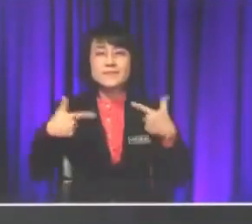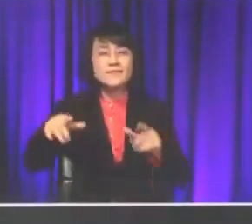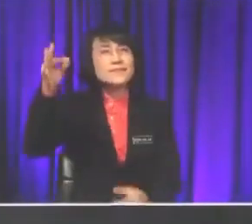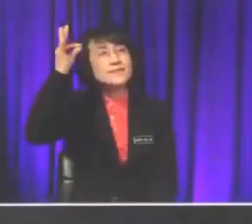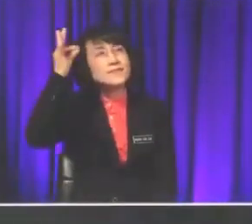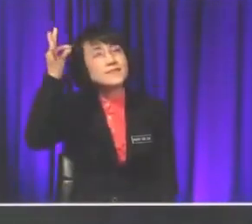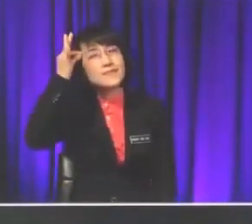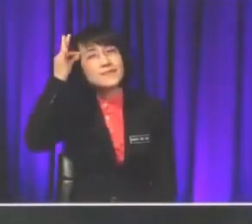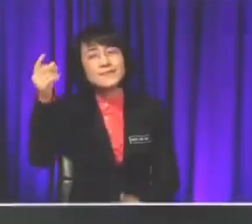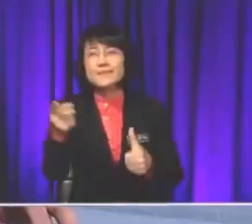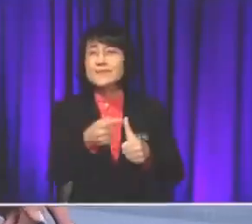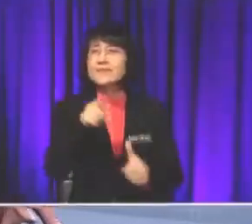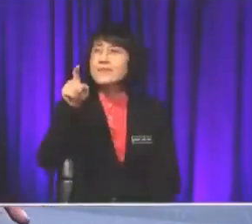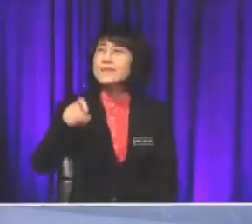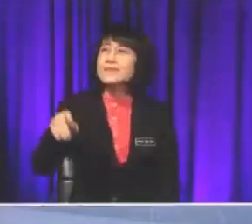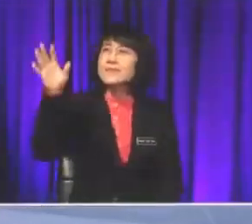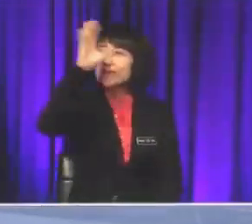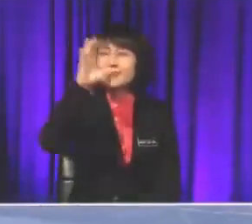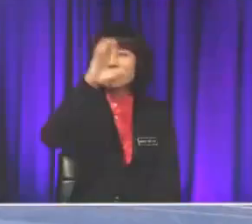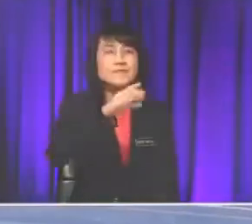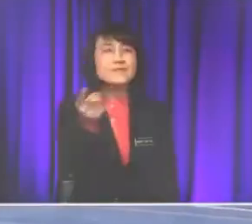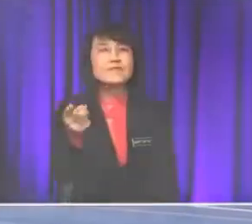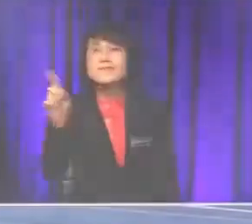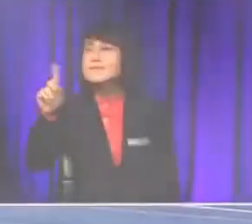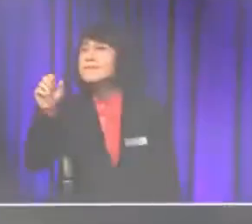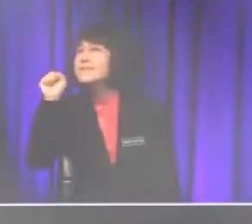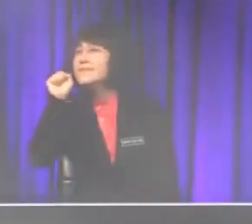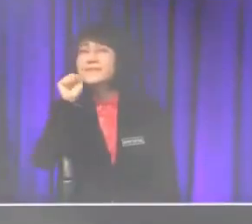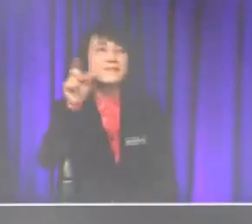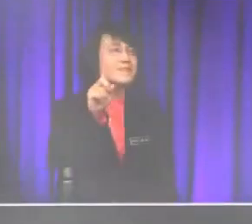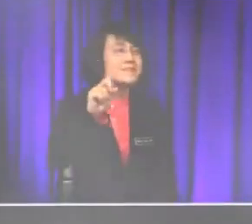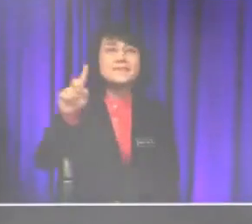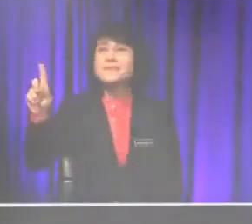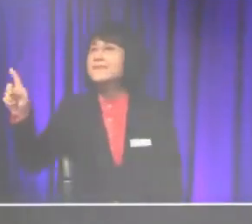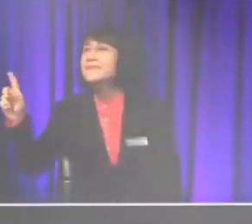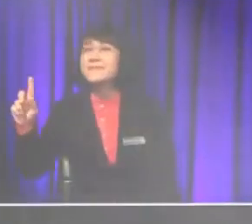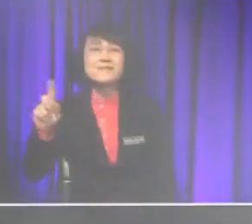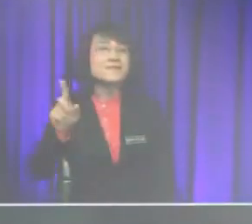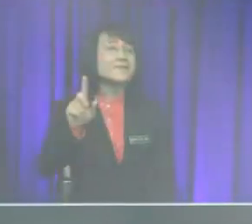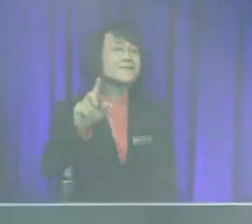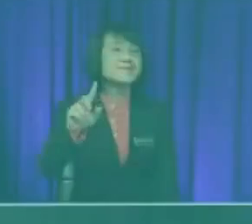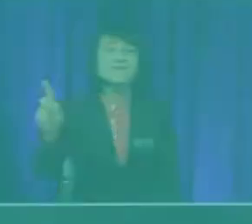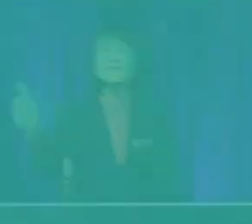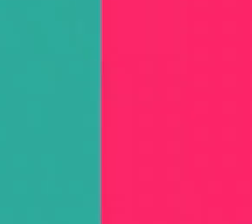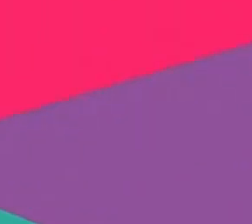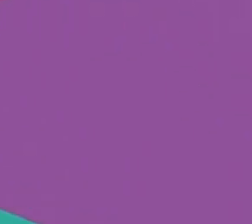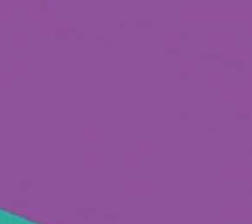out. All right, but first I have to find you. Yeah, Miss sure, Sim, are you there? Sure. Here, I'm here. Here? Where? Here, over